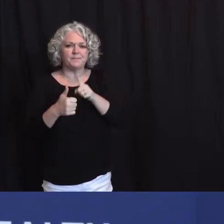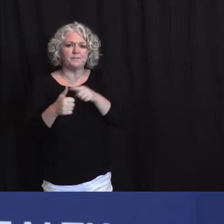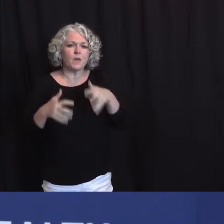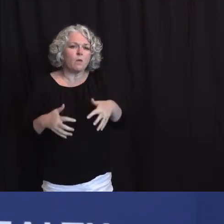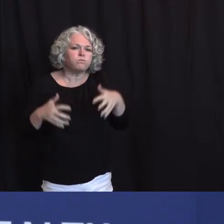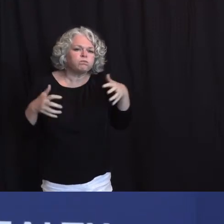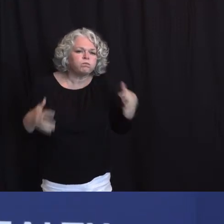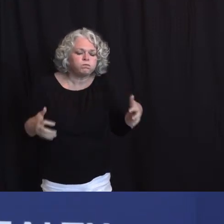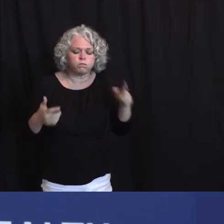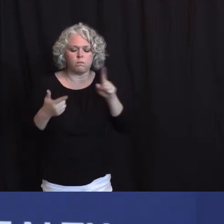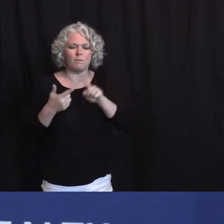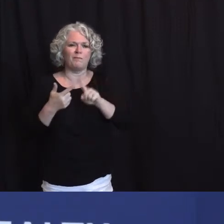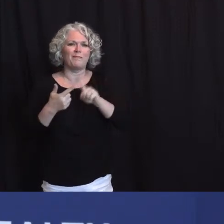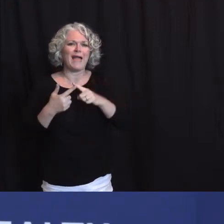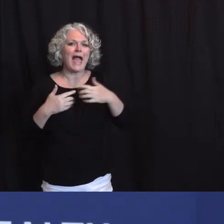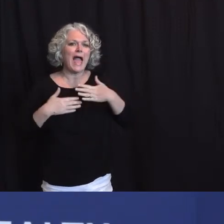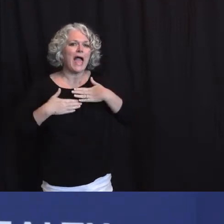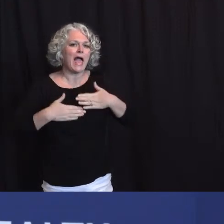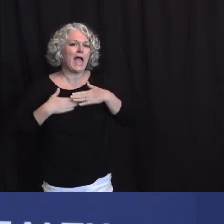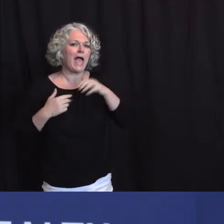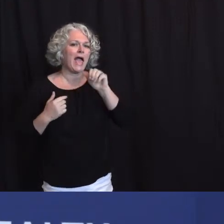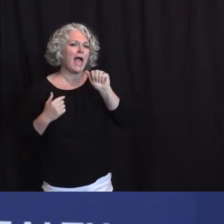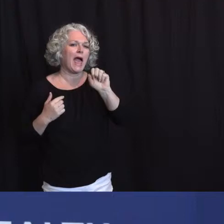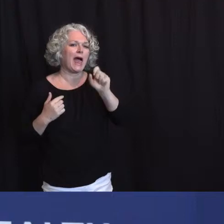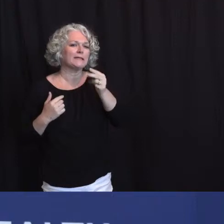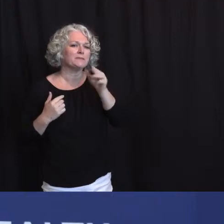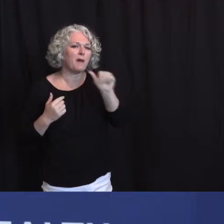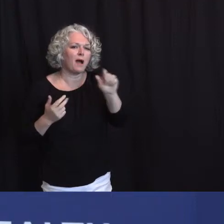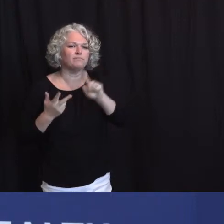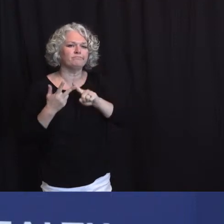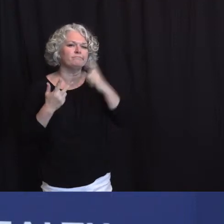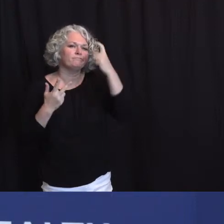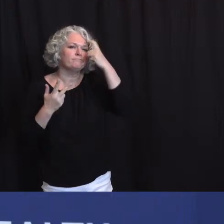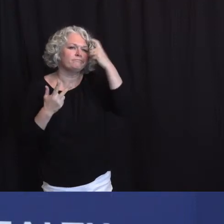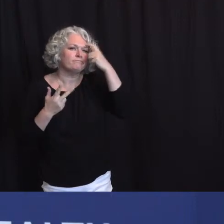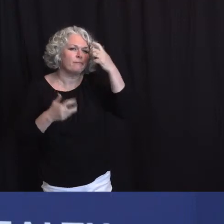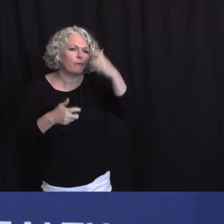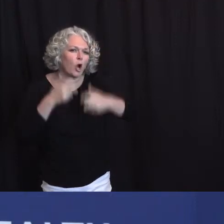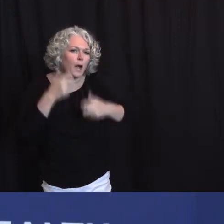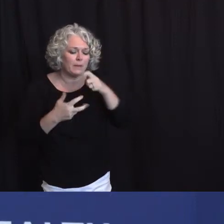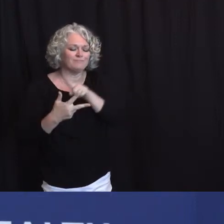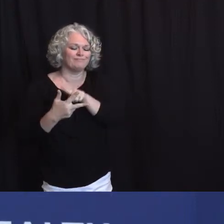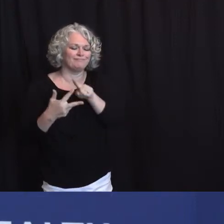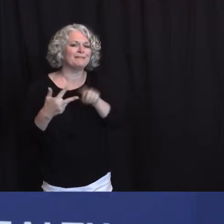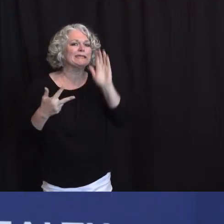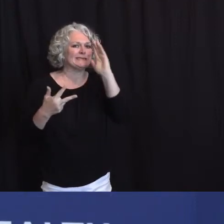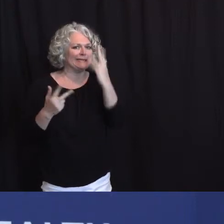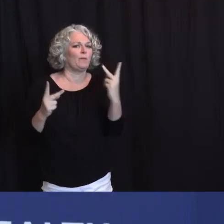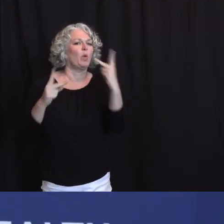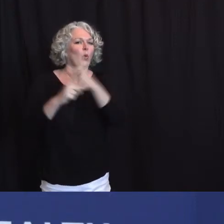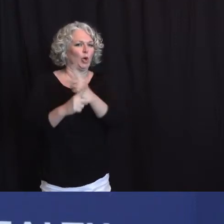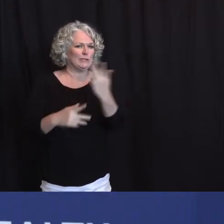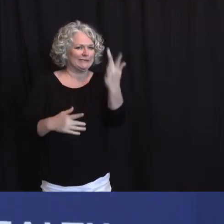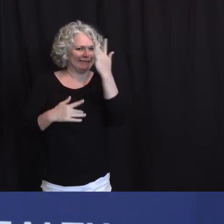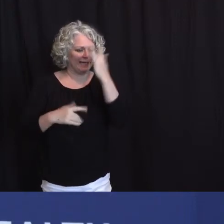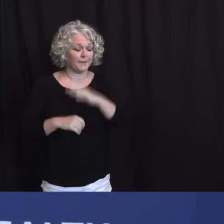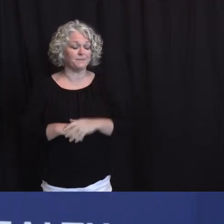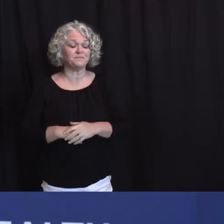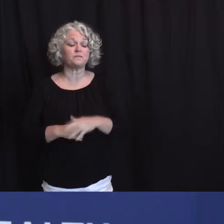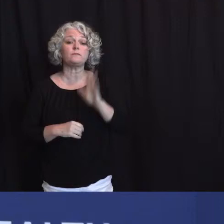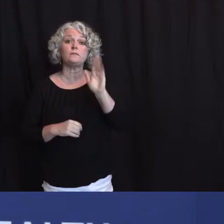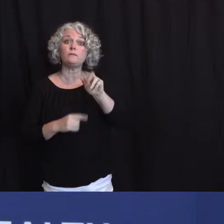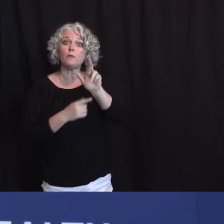disorders. In addition, approximately 2/3 of adolescents hospitalized with COVID-19 were Hispanic